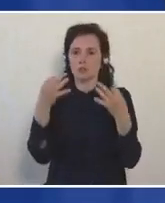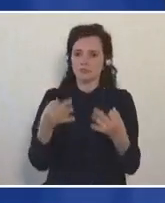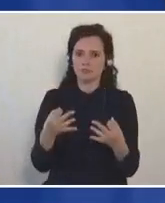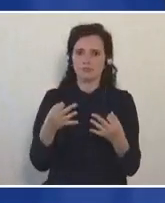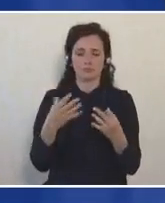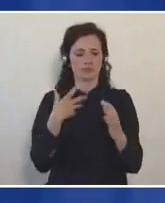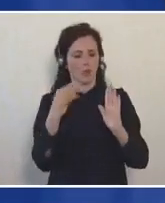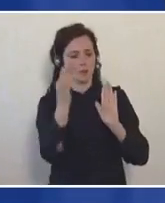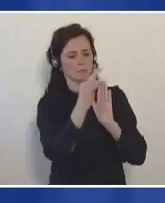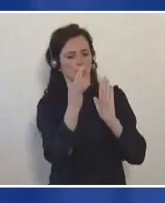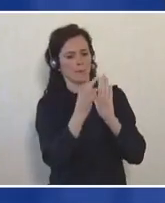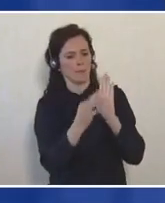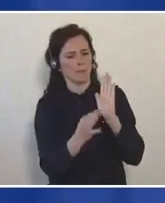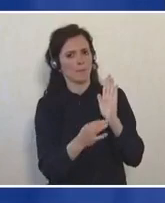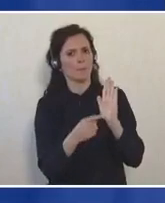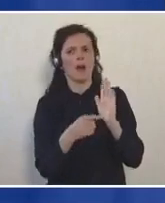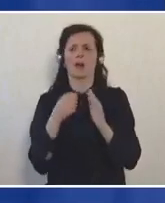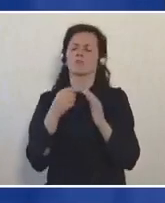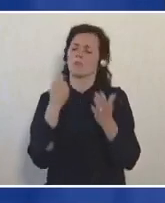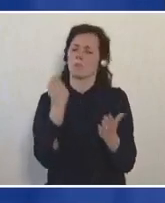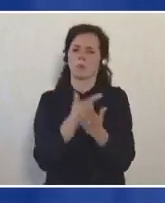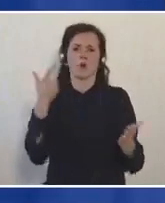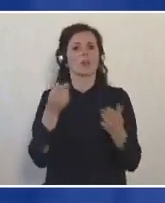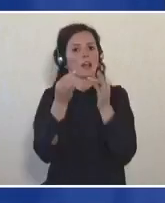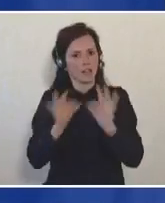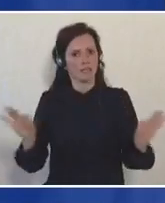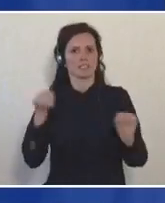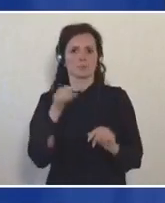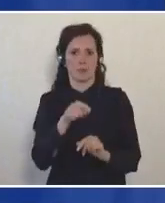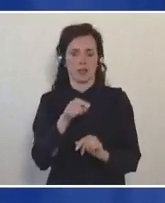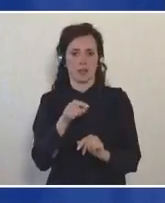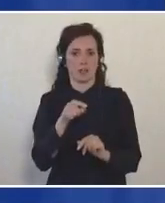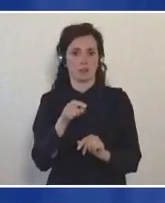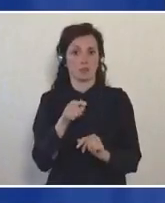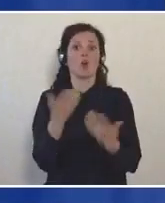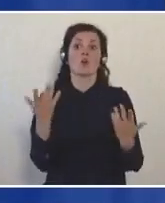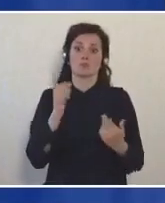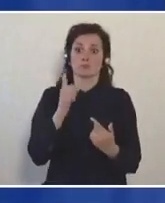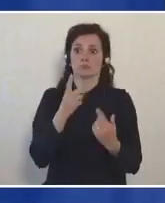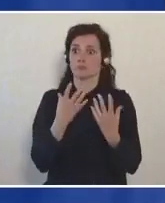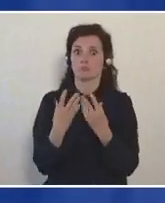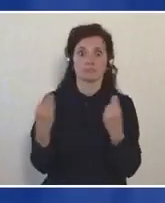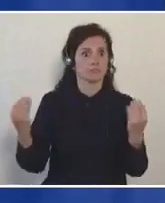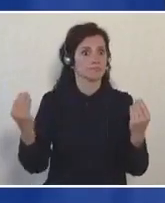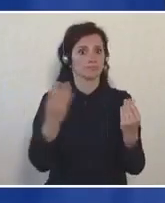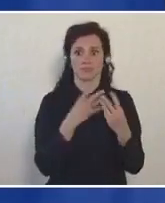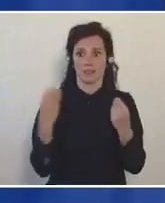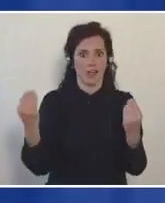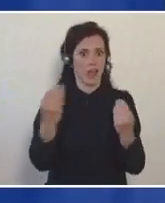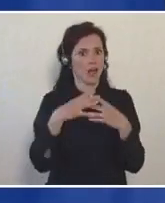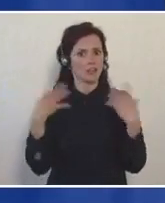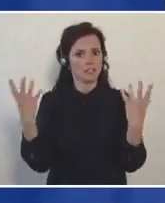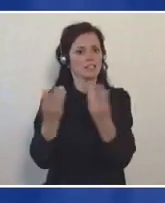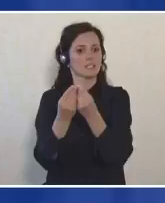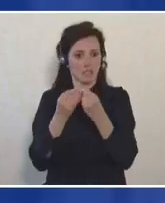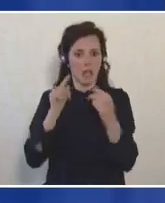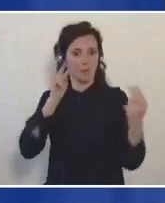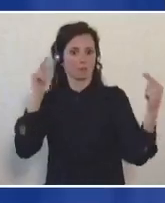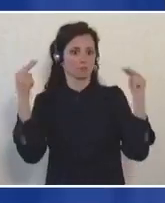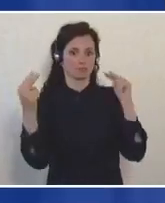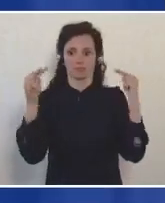the big principle of multilateralism that goes like a golden thread through the